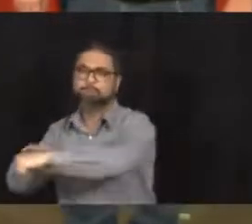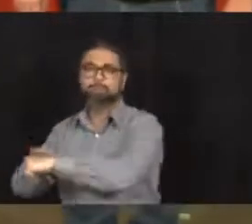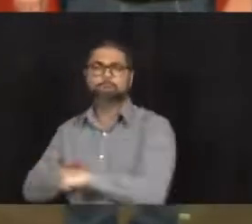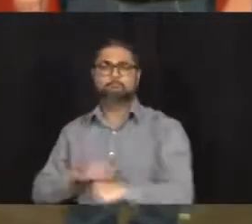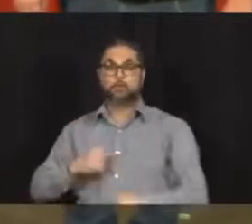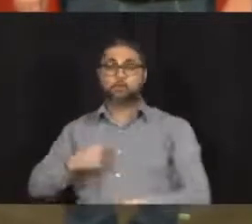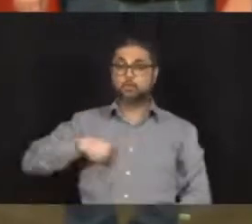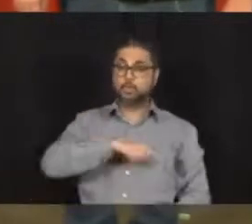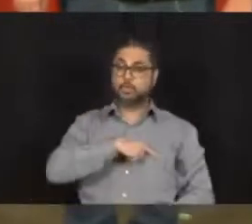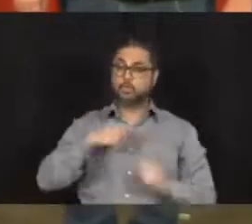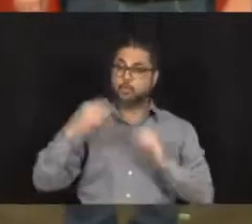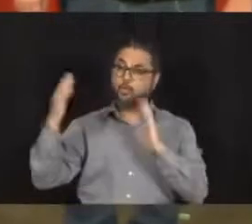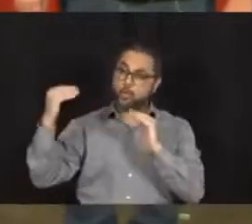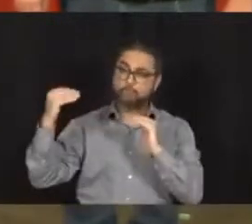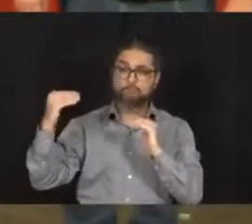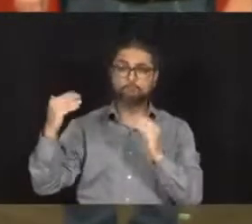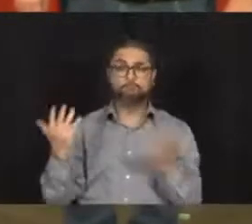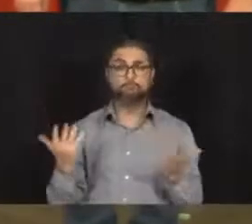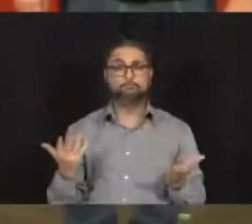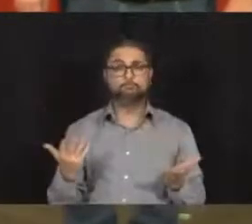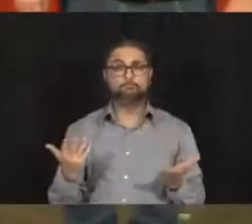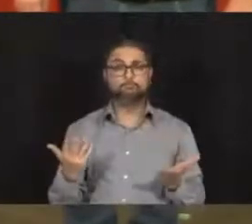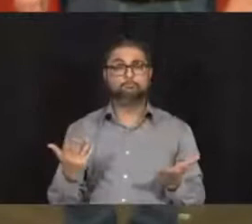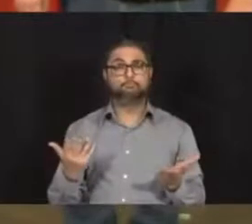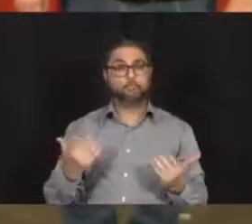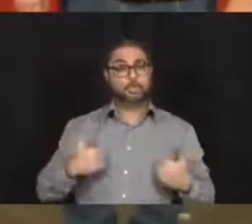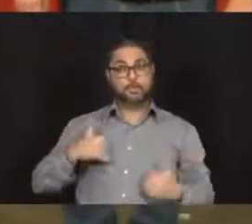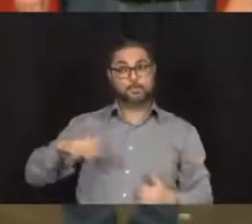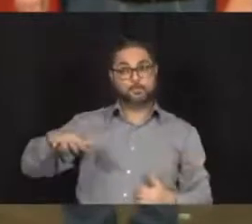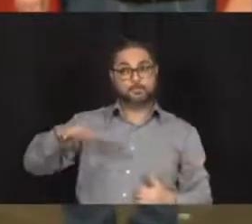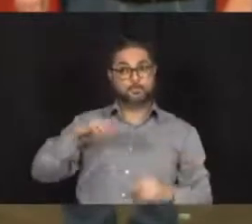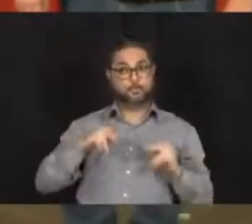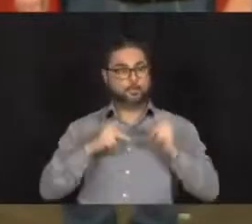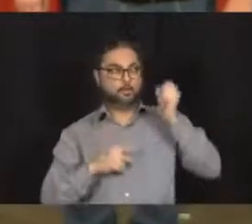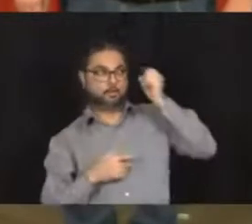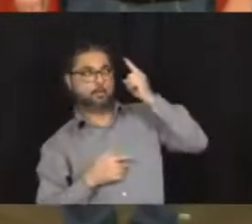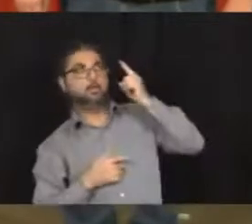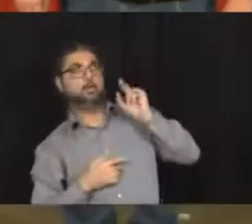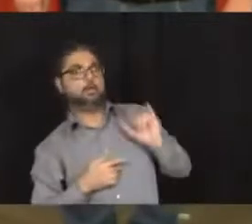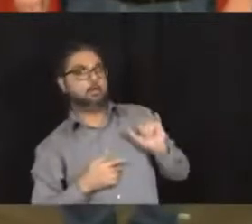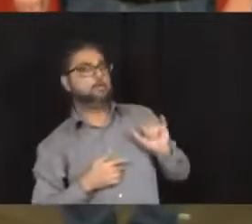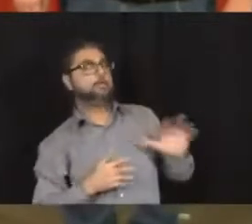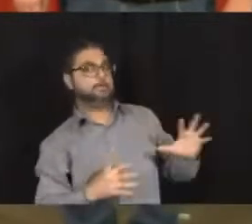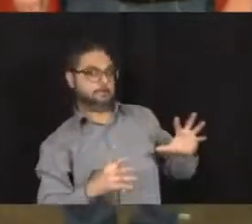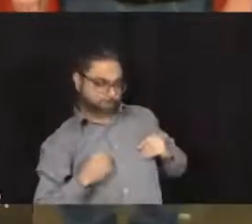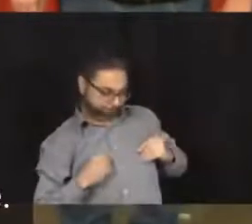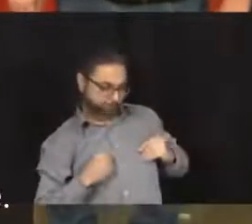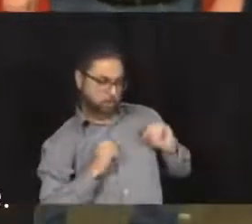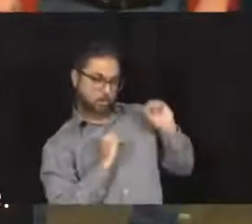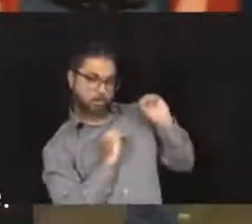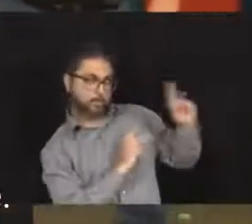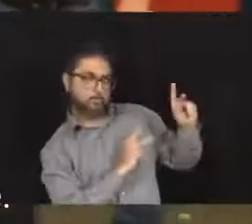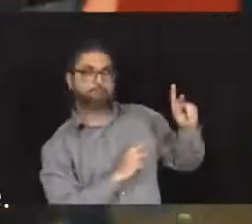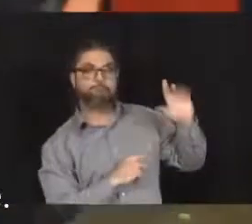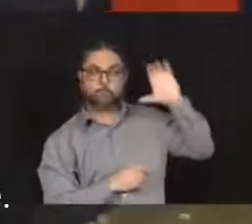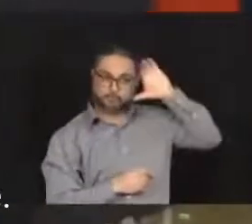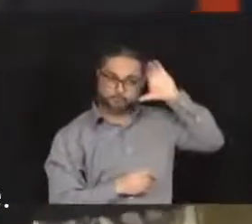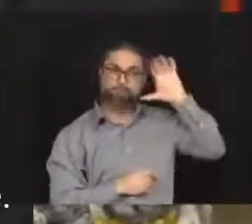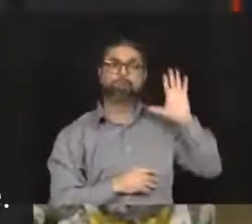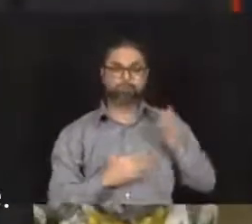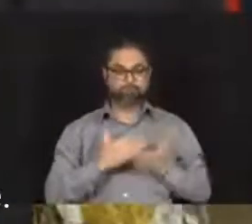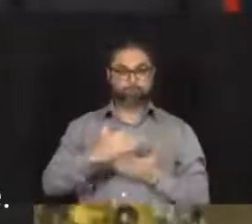and expectation that young people will get that message and will stop getting into groups of more than 5 people. Next